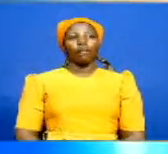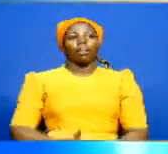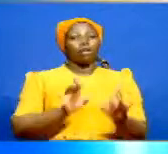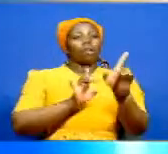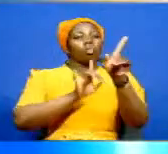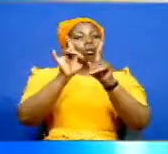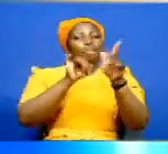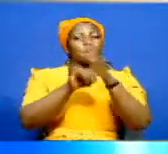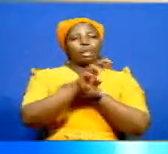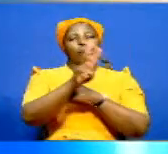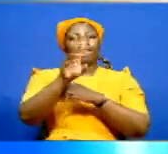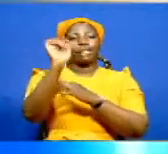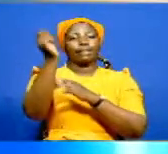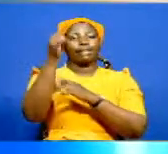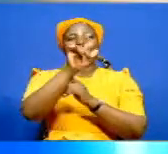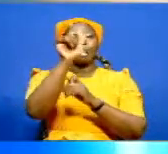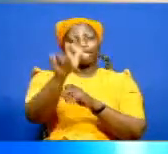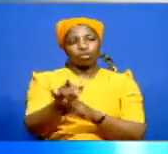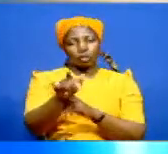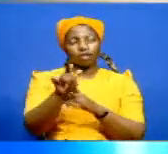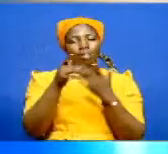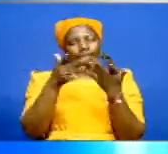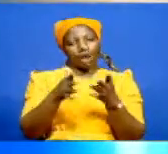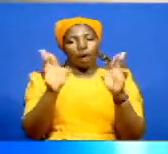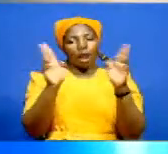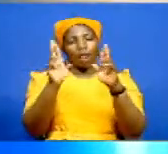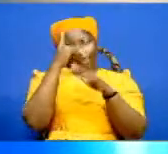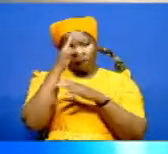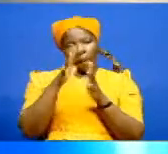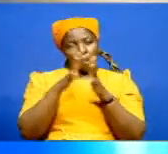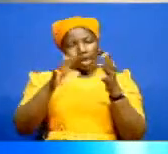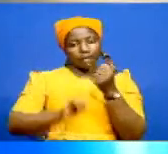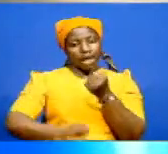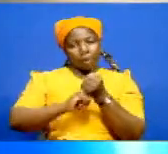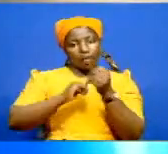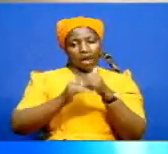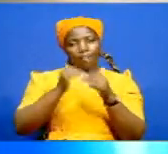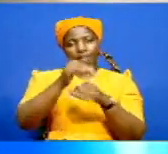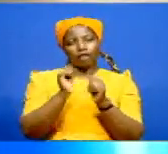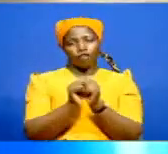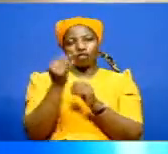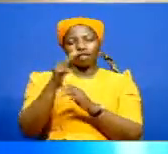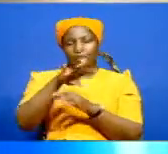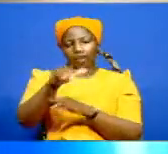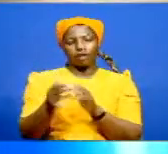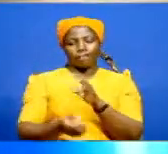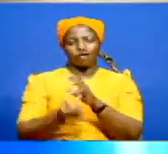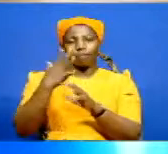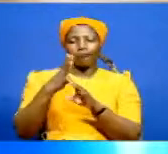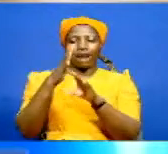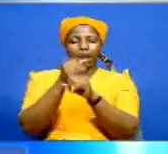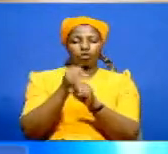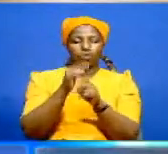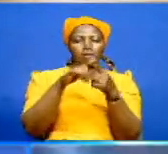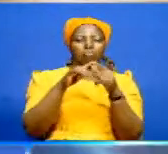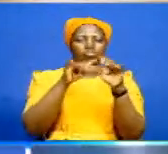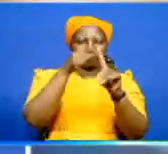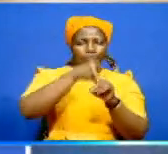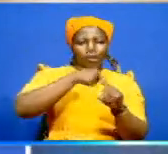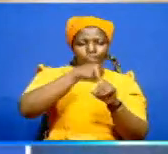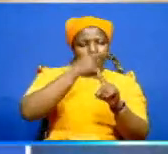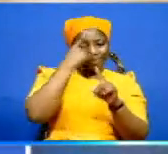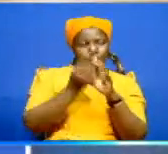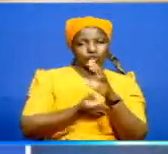Tourism in the Western Kenya region is set for a major boost after 14 counties formed an association to champion for